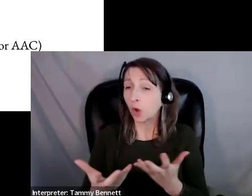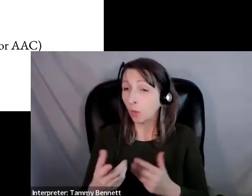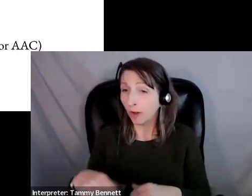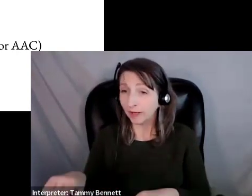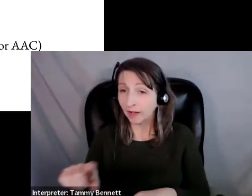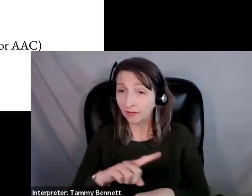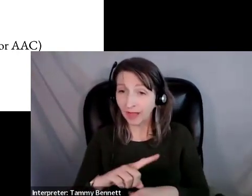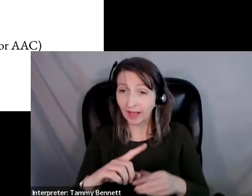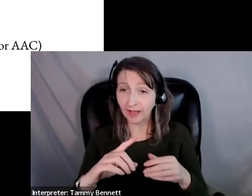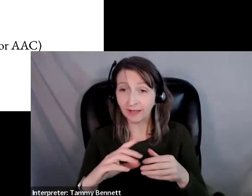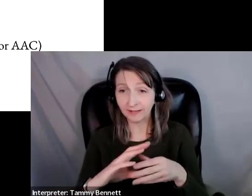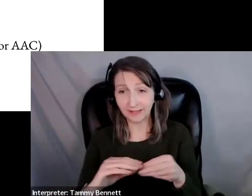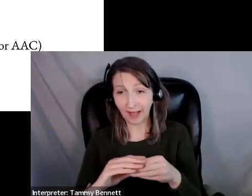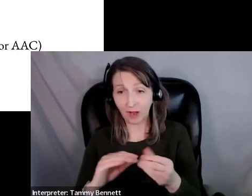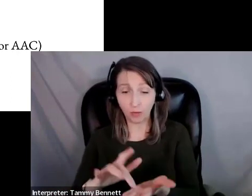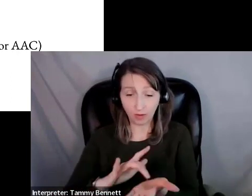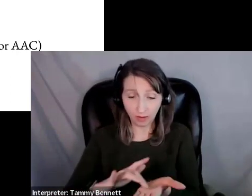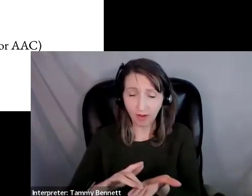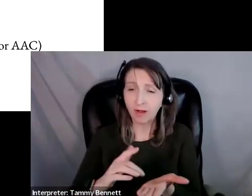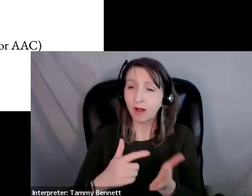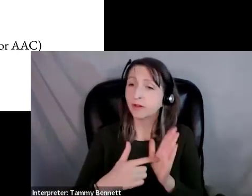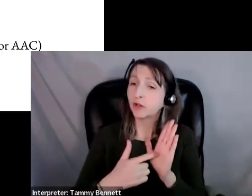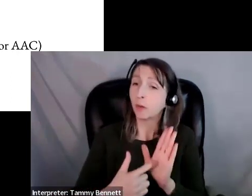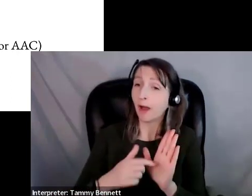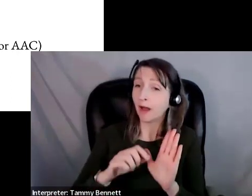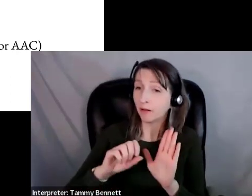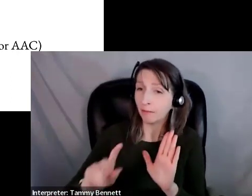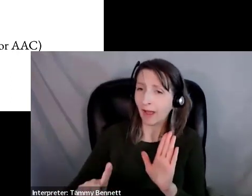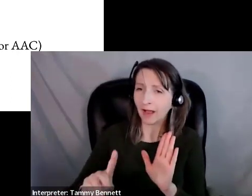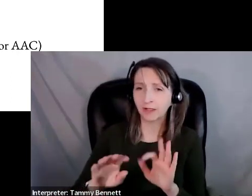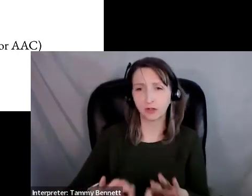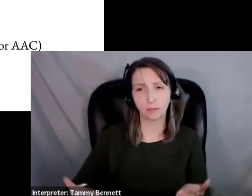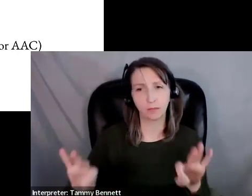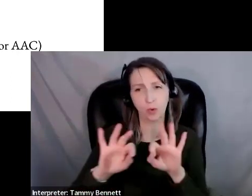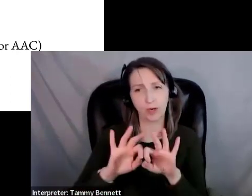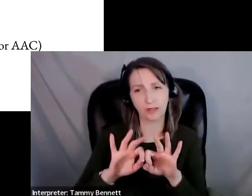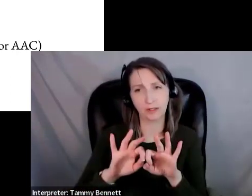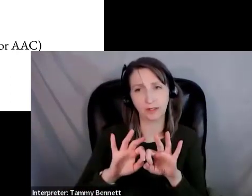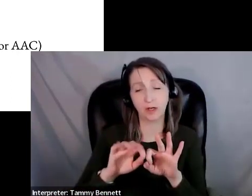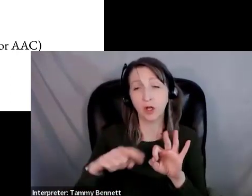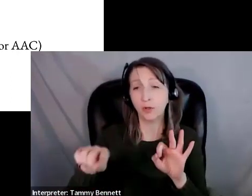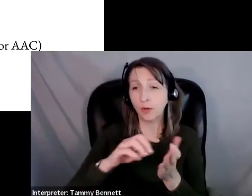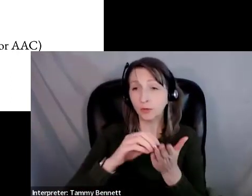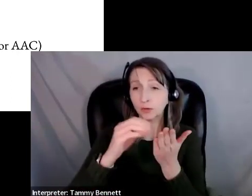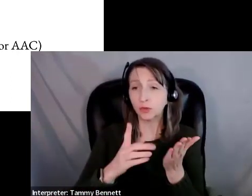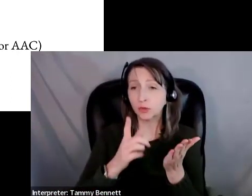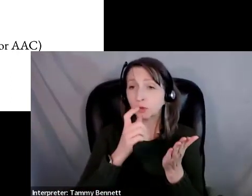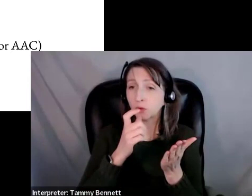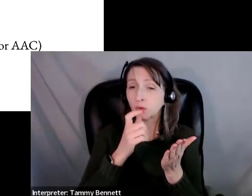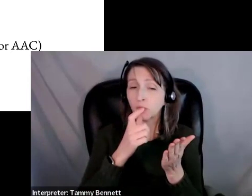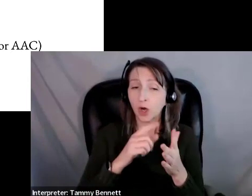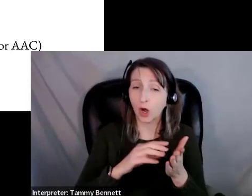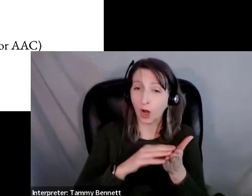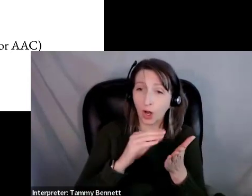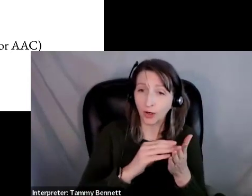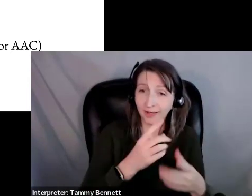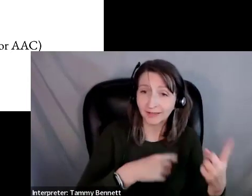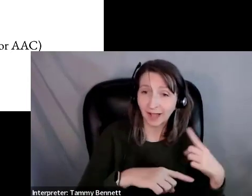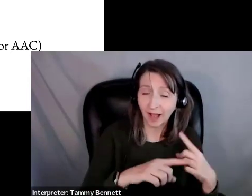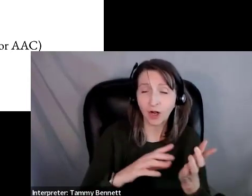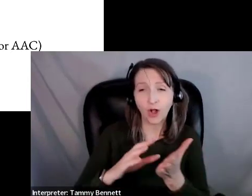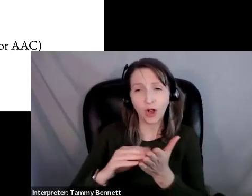important thing to do when you have students who are in the early process of that signing and using their AAC device.